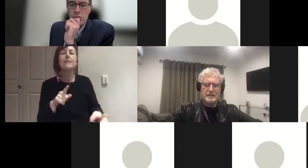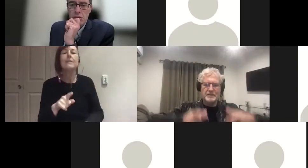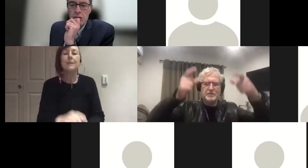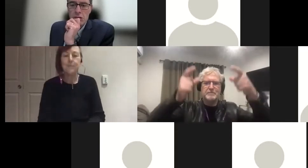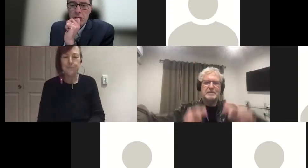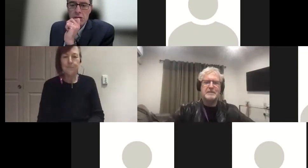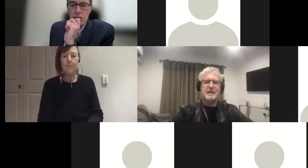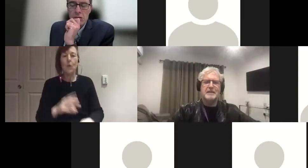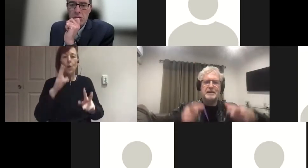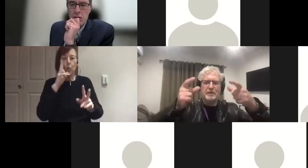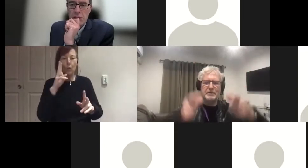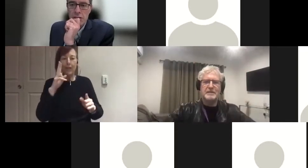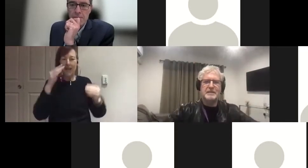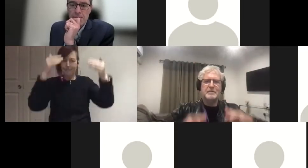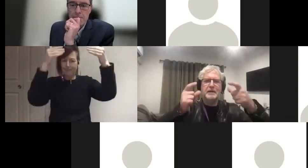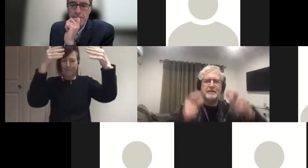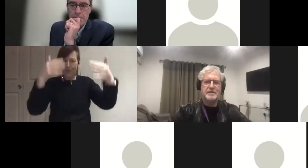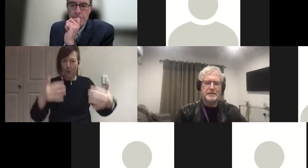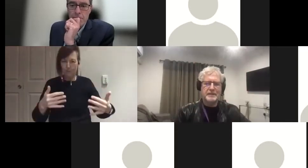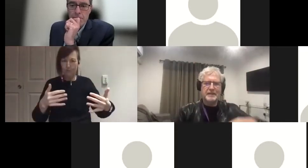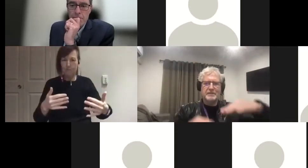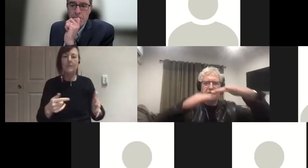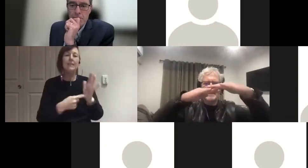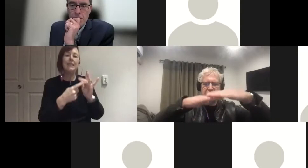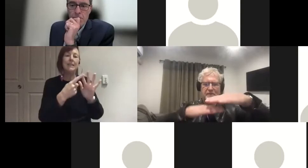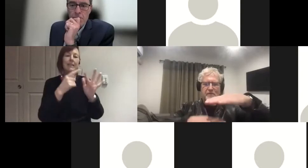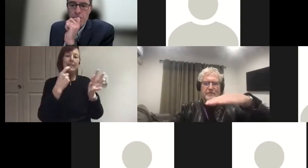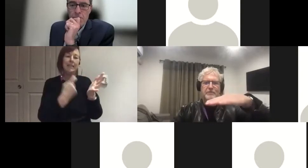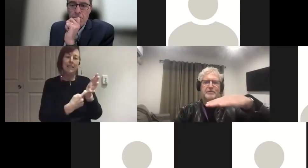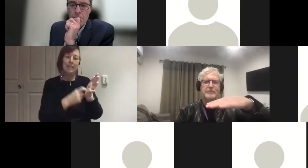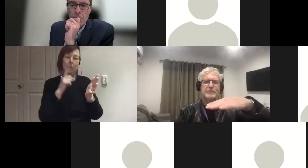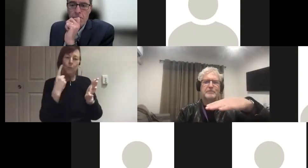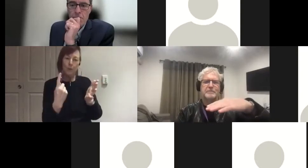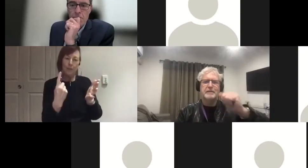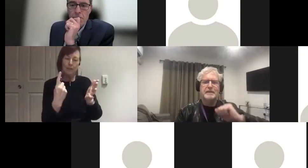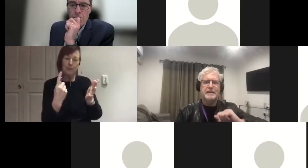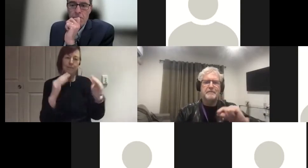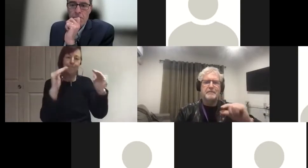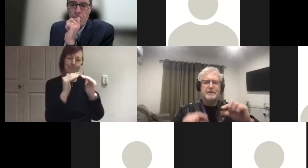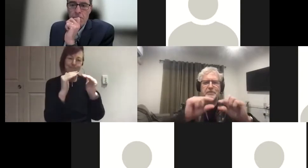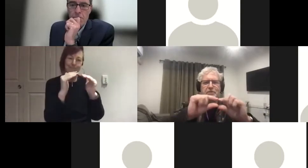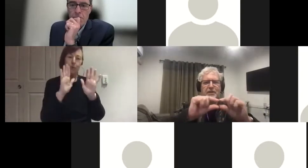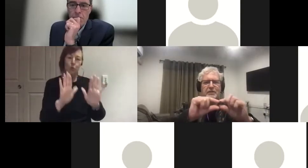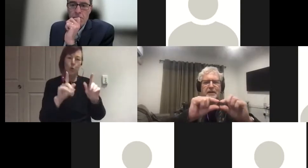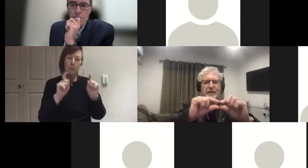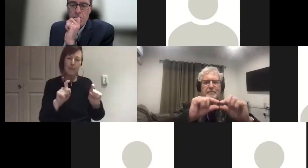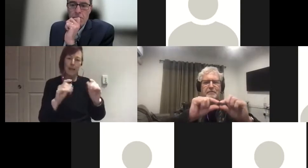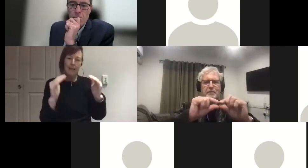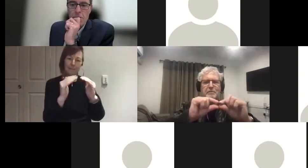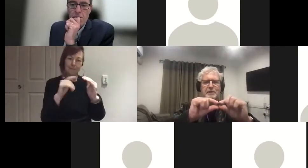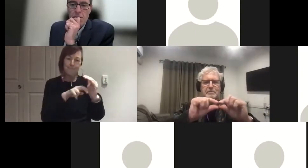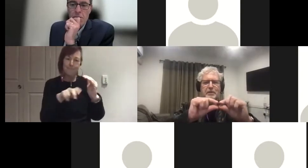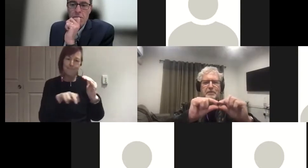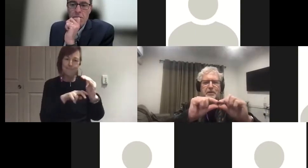are stopped and stayed and then mostly tier 1. And so we're testing everyone through the school. But there's also a